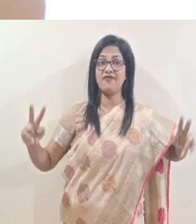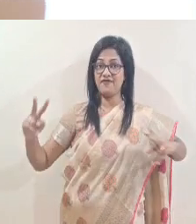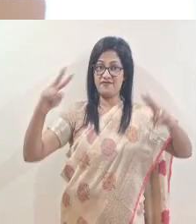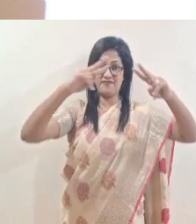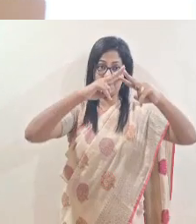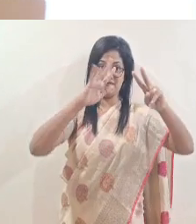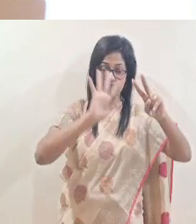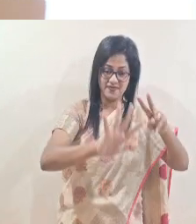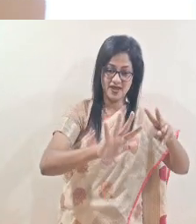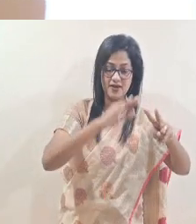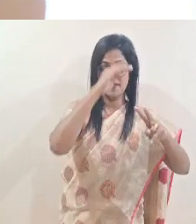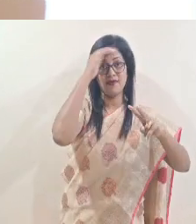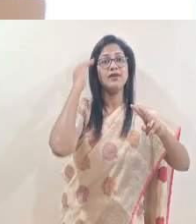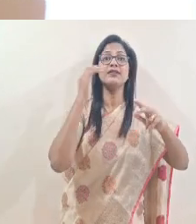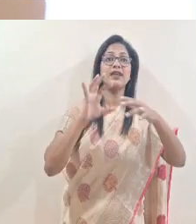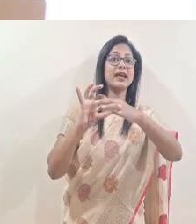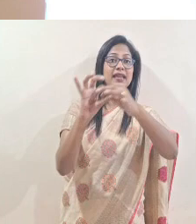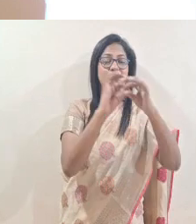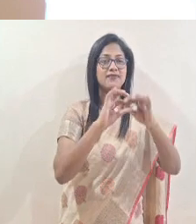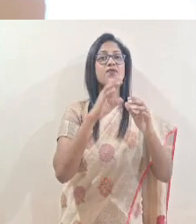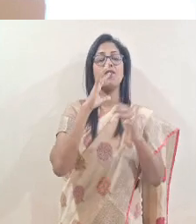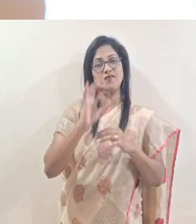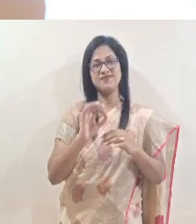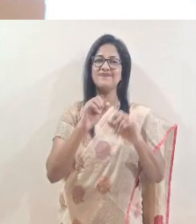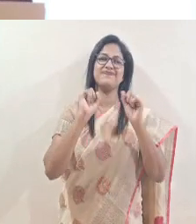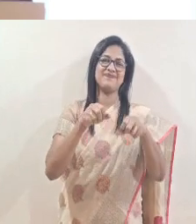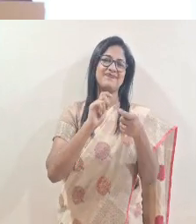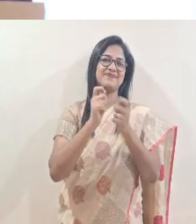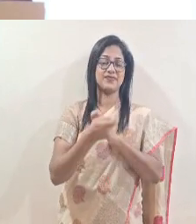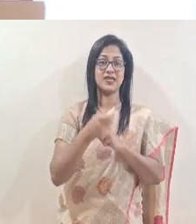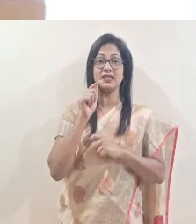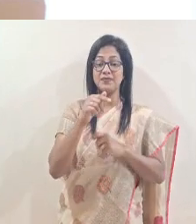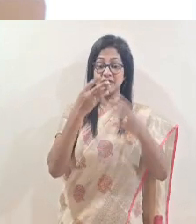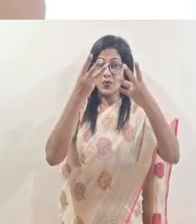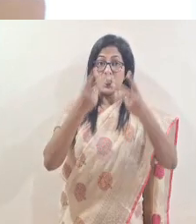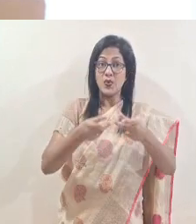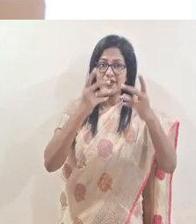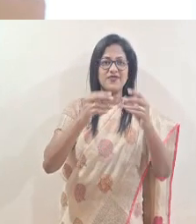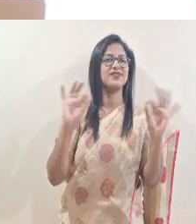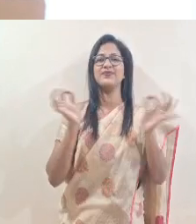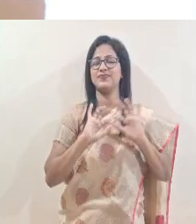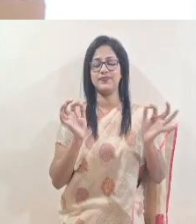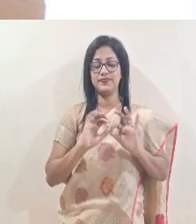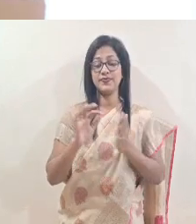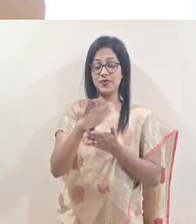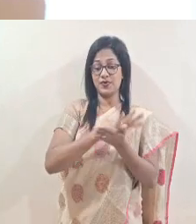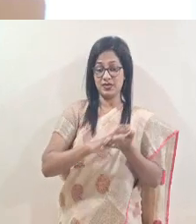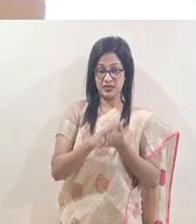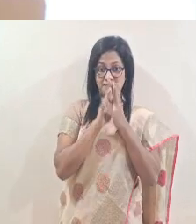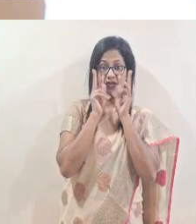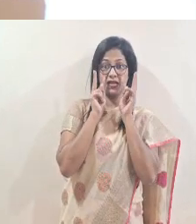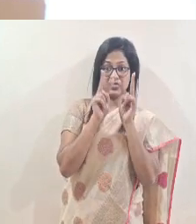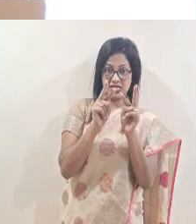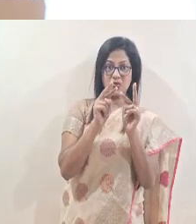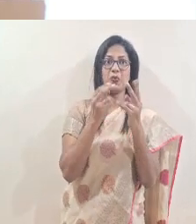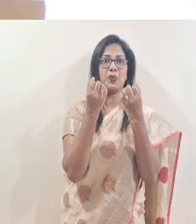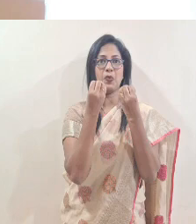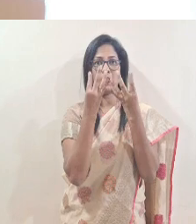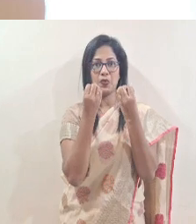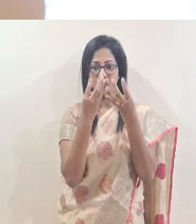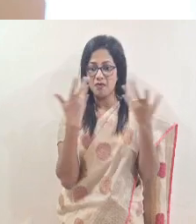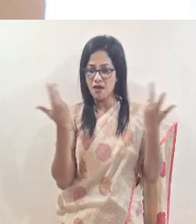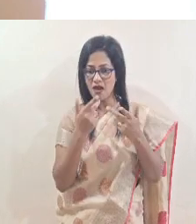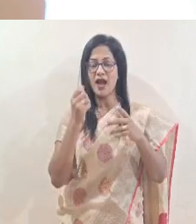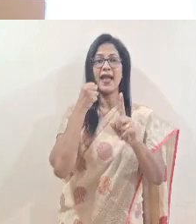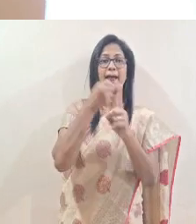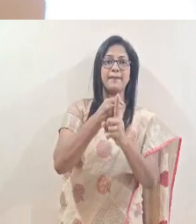the connectivity obviously would change. So, but there is no quantification of all these things. So at ground level, if we see, we can see the quantification, and we can